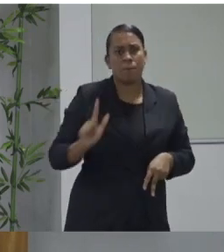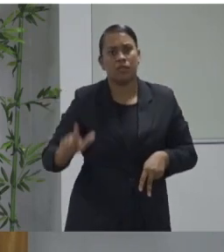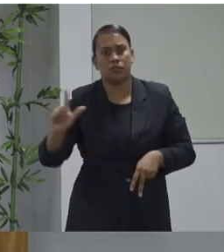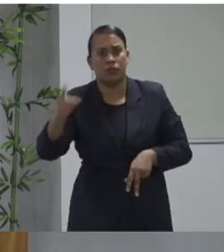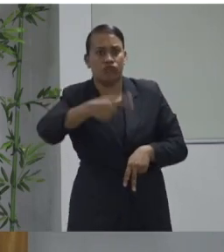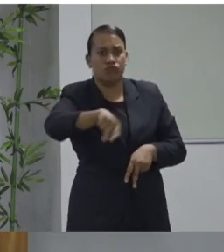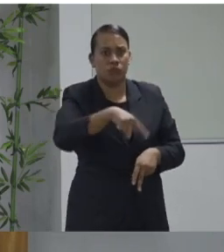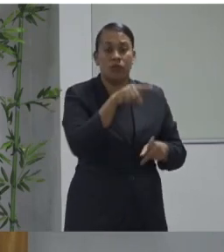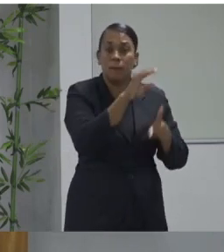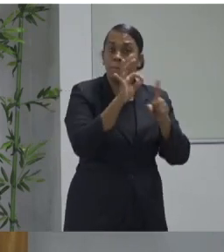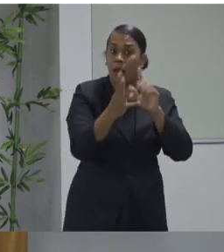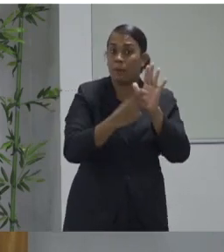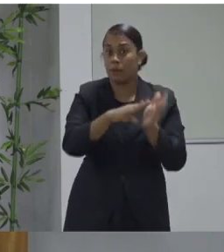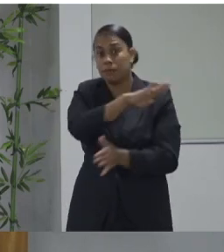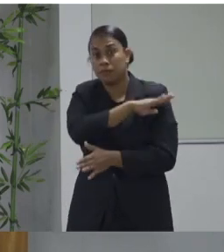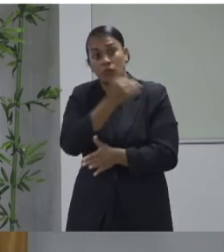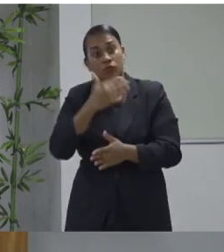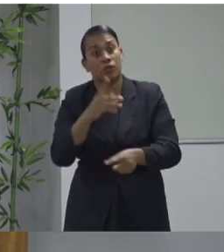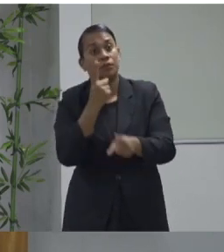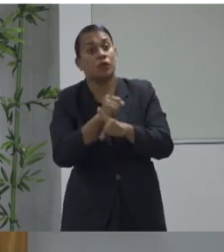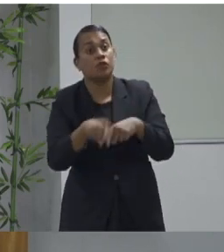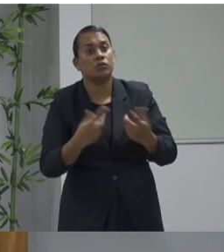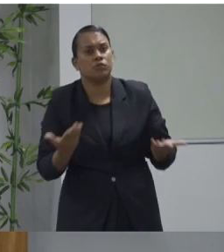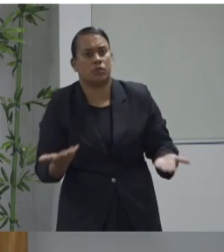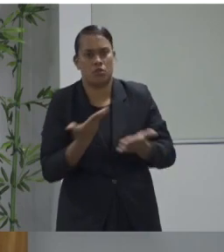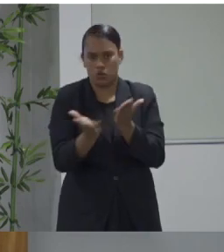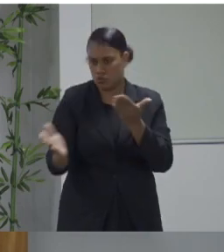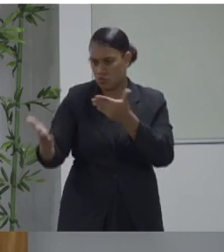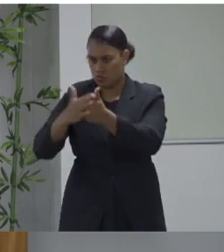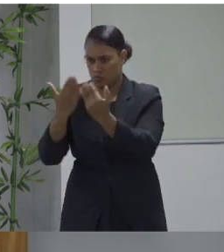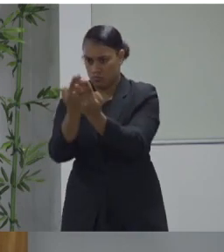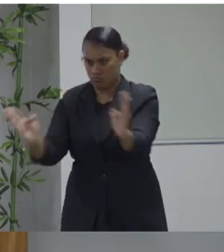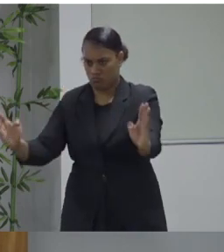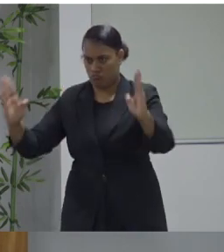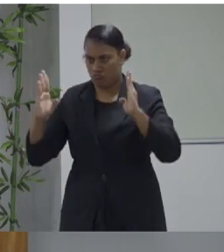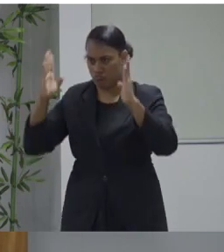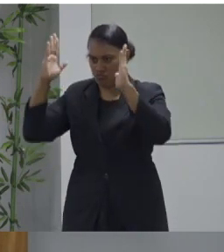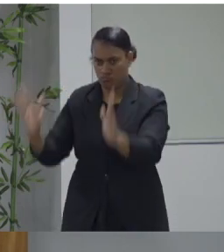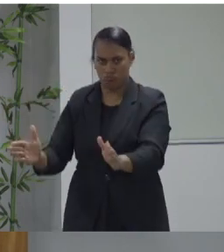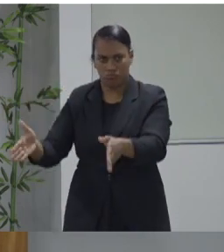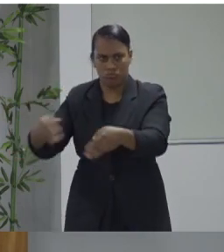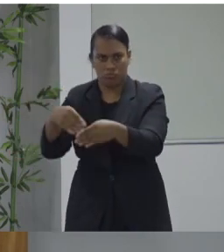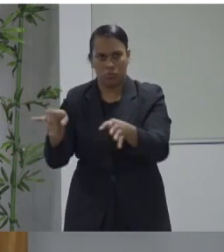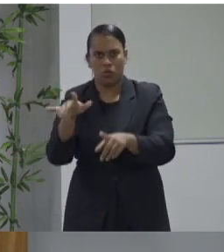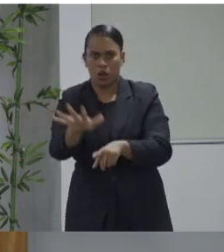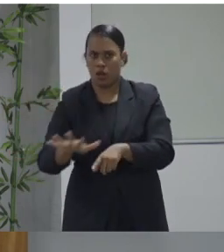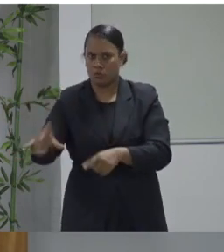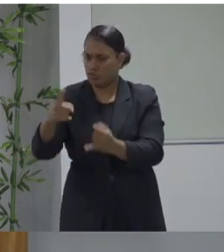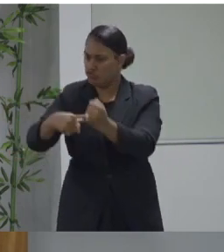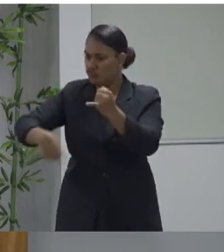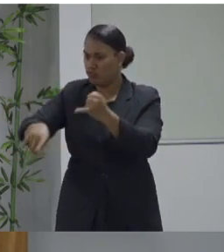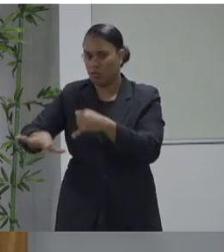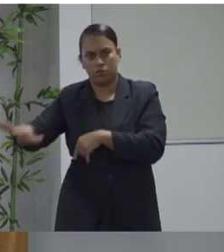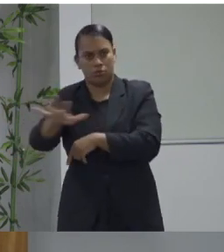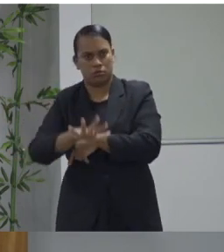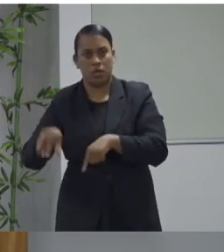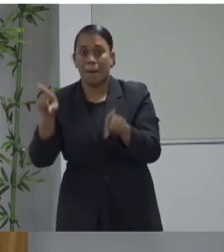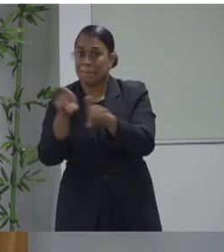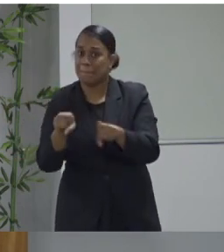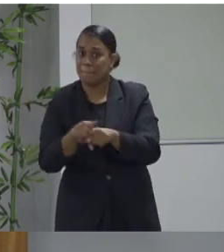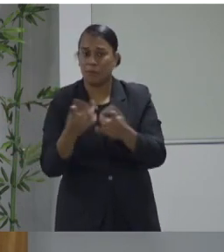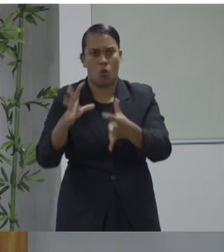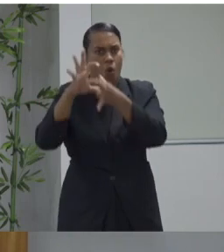how we've now contained the community that is in. We are hoping that by tonight or tomorrow morning we might have